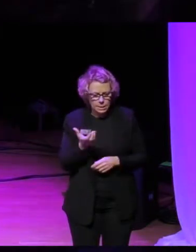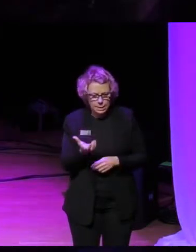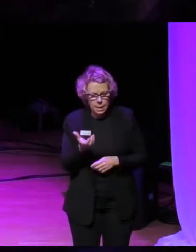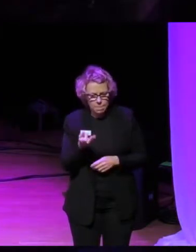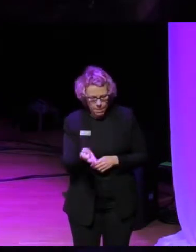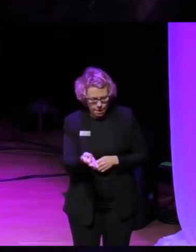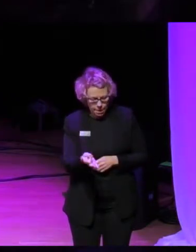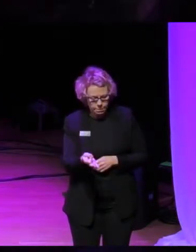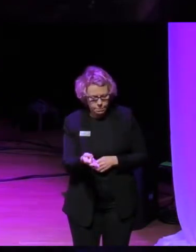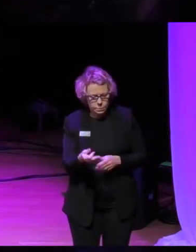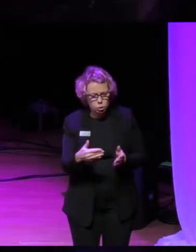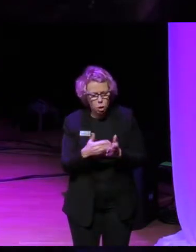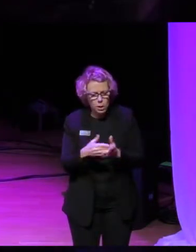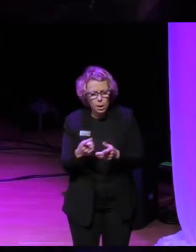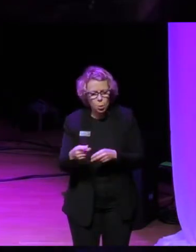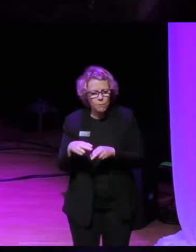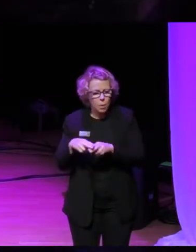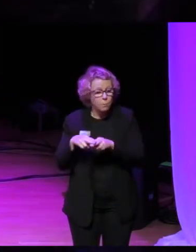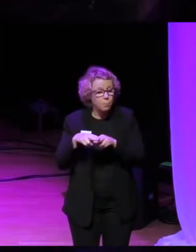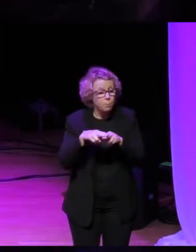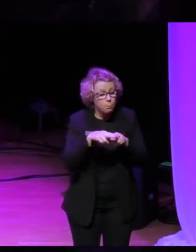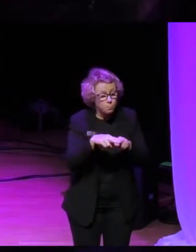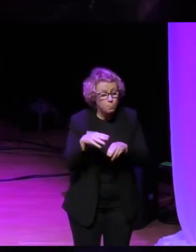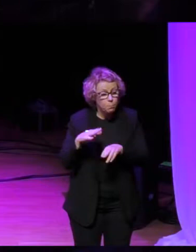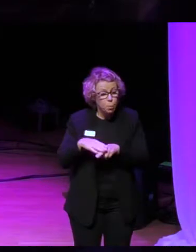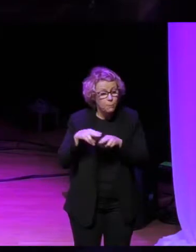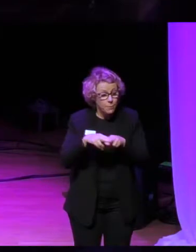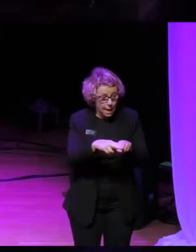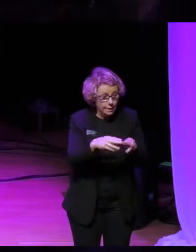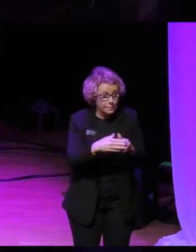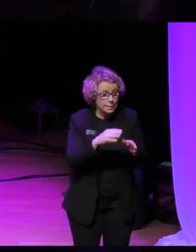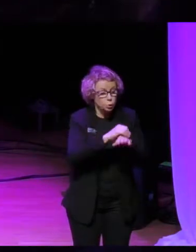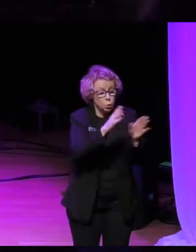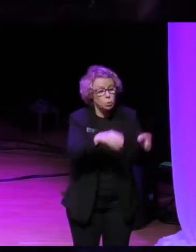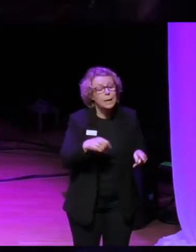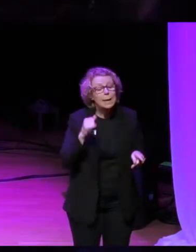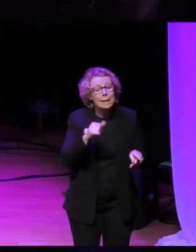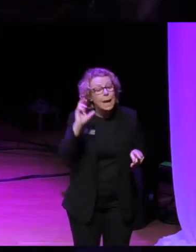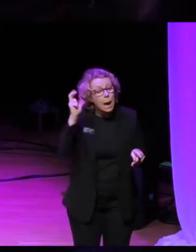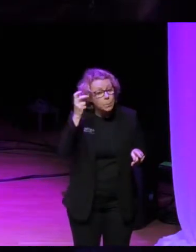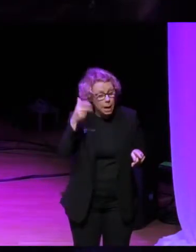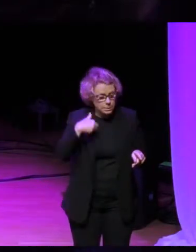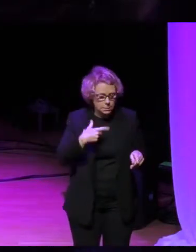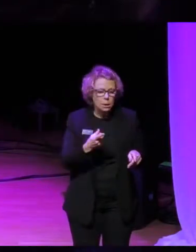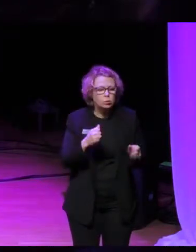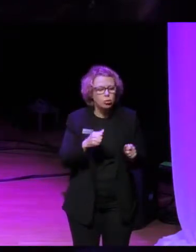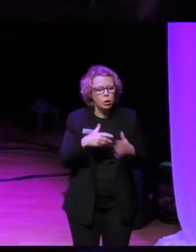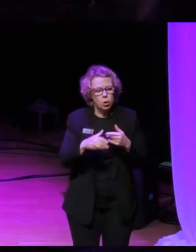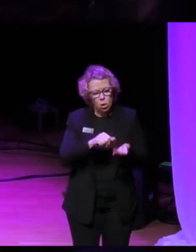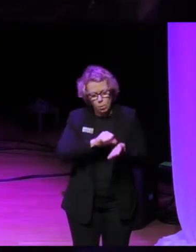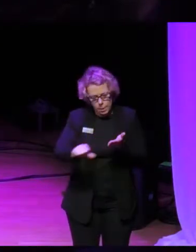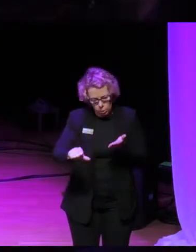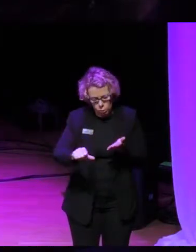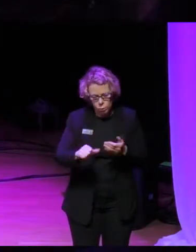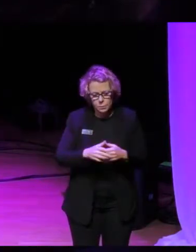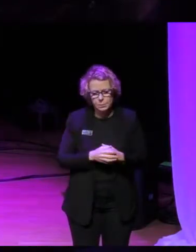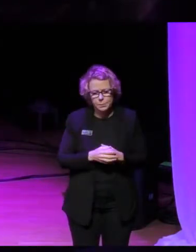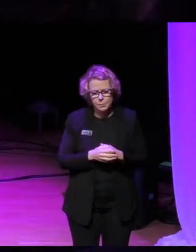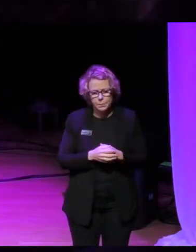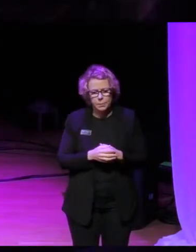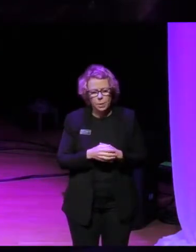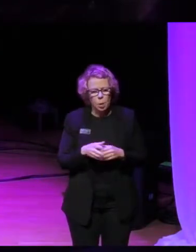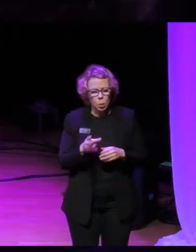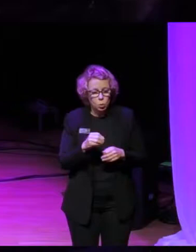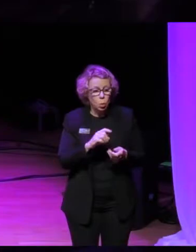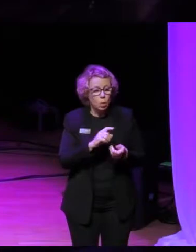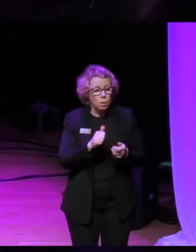she was on her way to the hospital for surgery in an ambulance. And to do so, she had to go through a